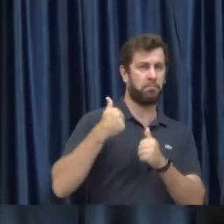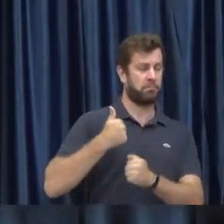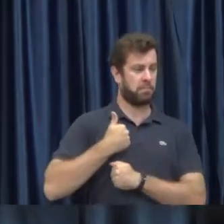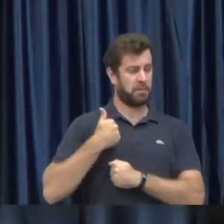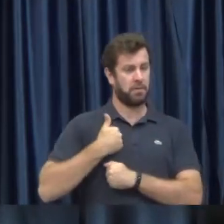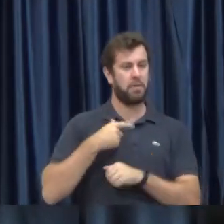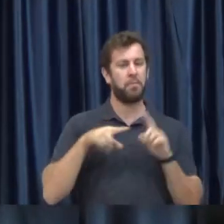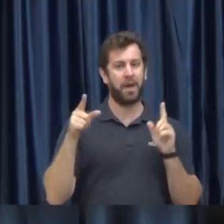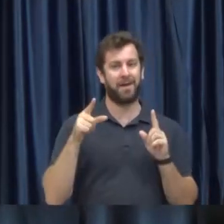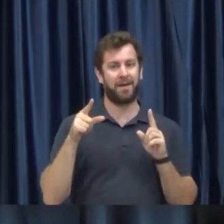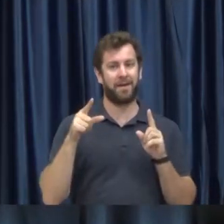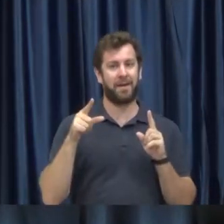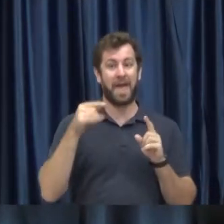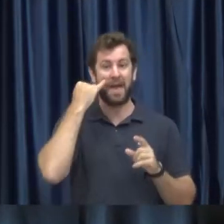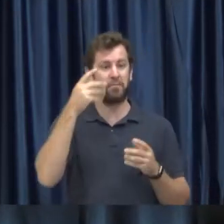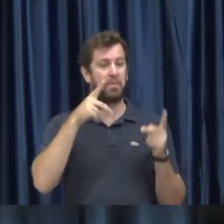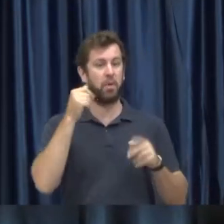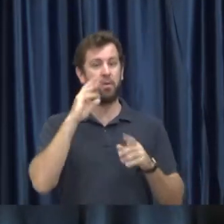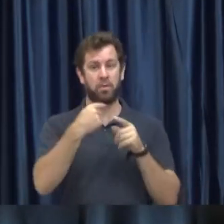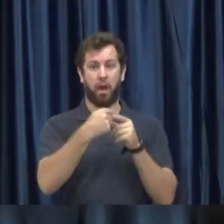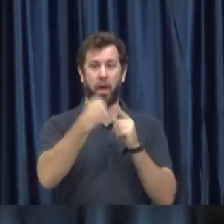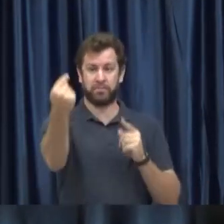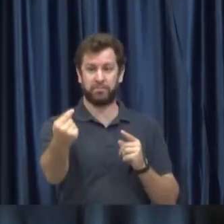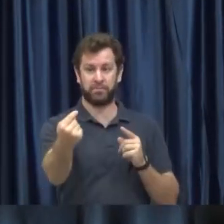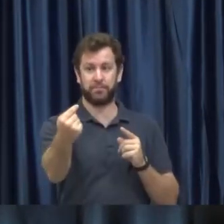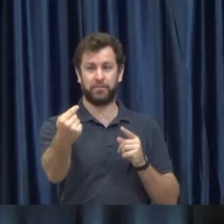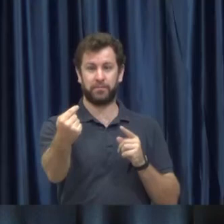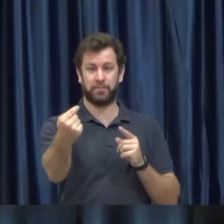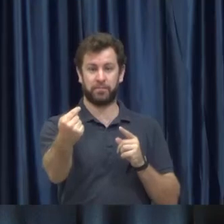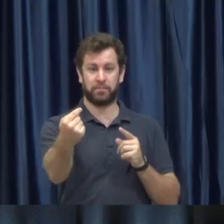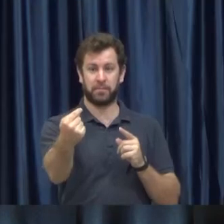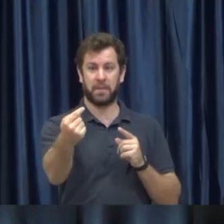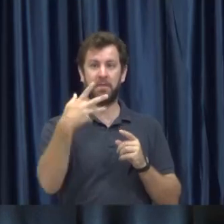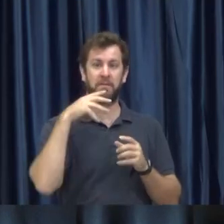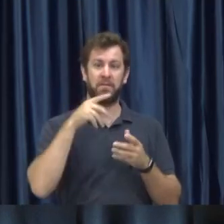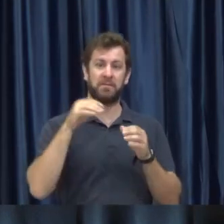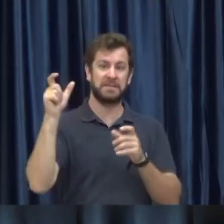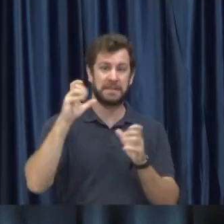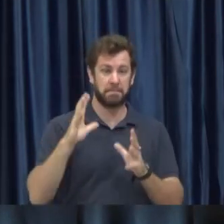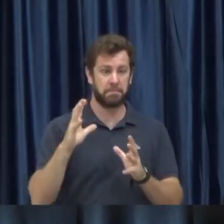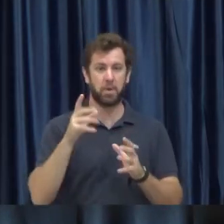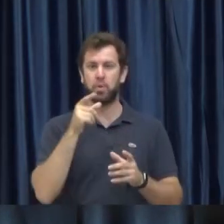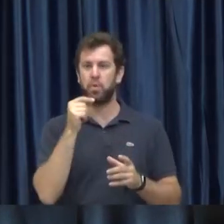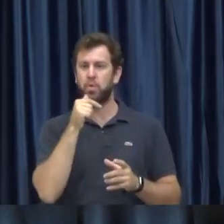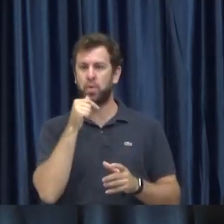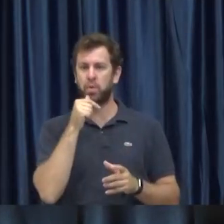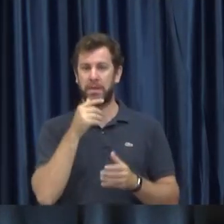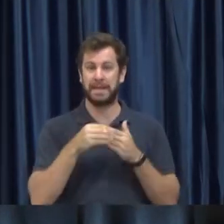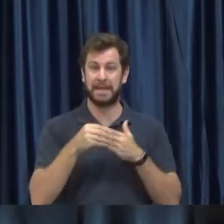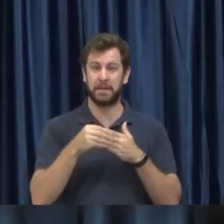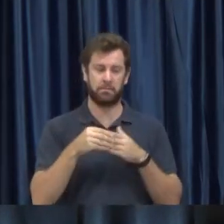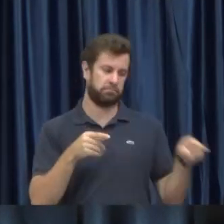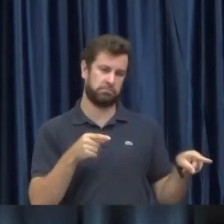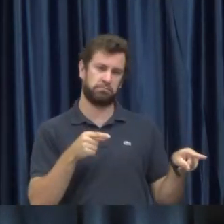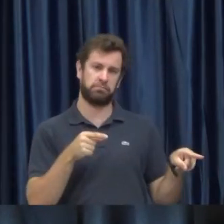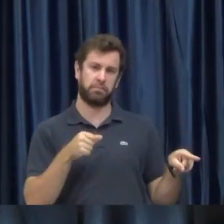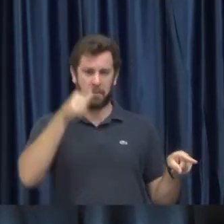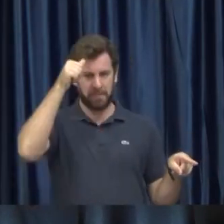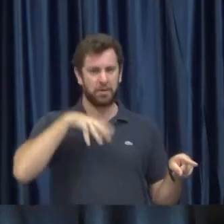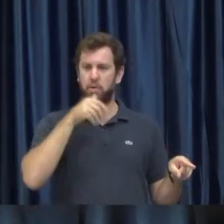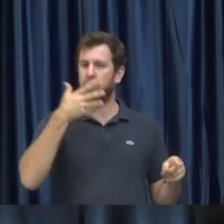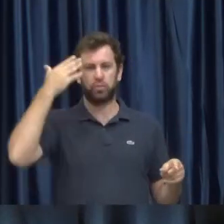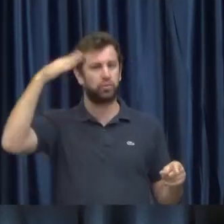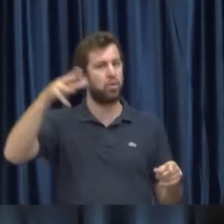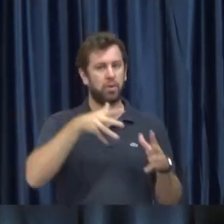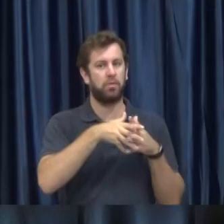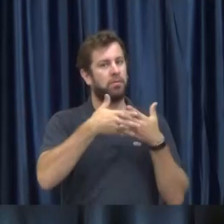said, "Where is Khalid?" Put Khalid in the front. Now Khalid became the leader.